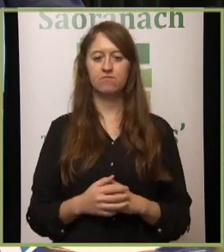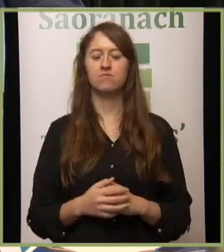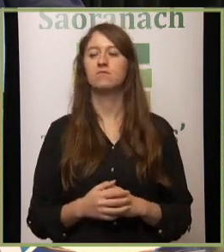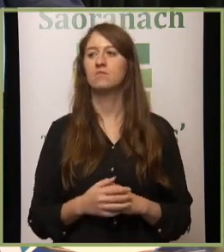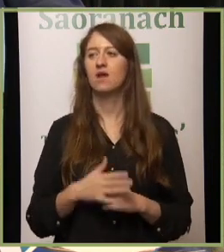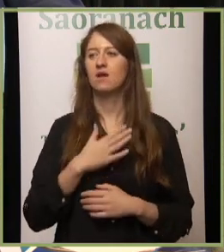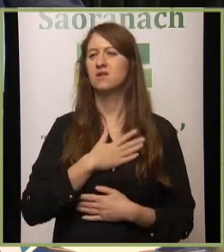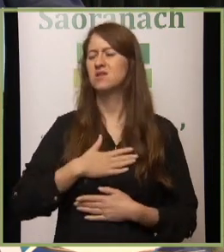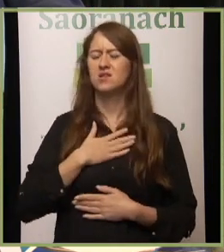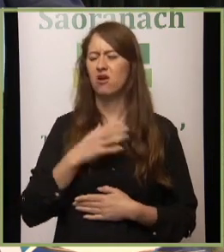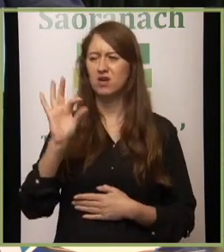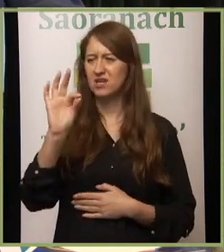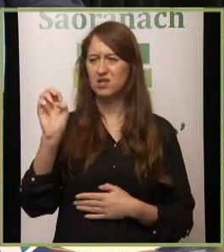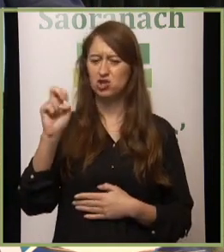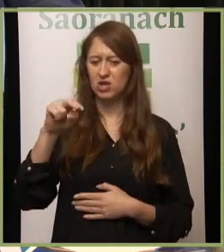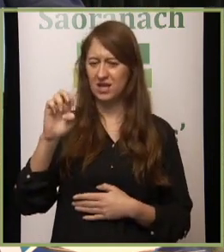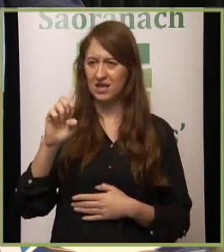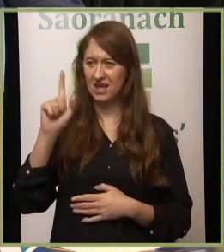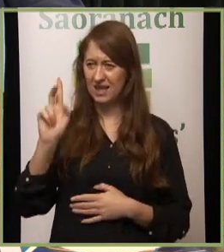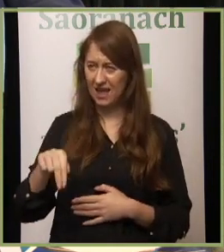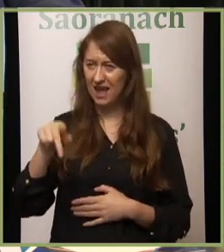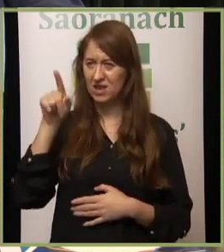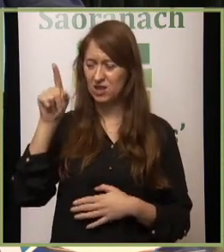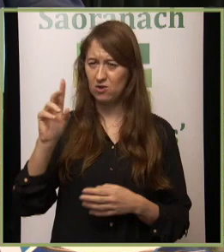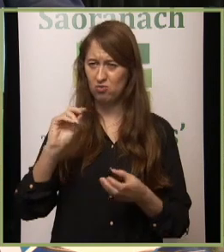Sorry, Jean. Can you phrase that?